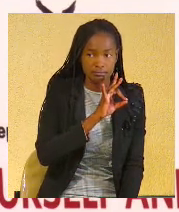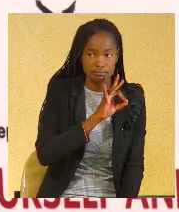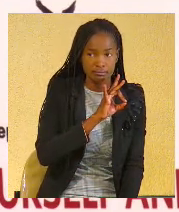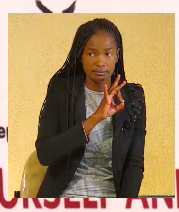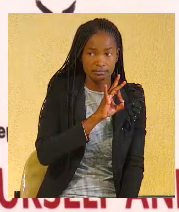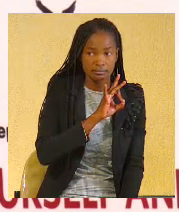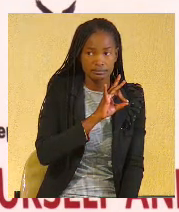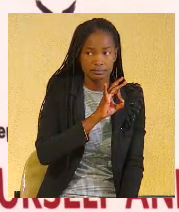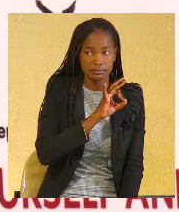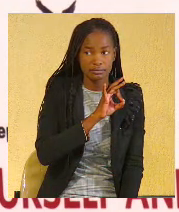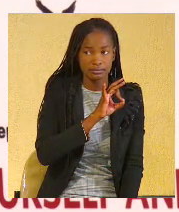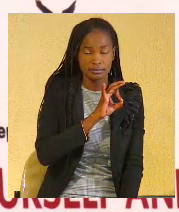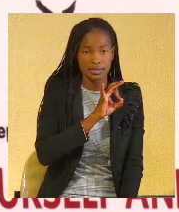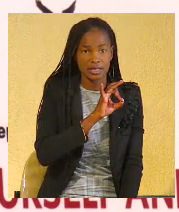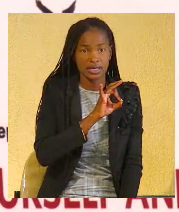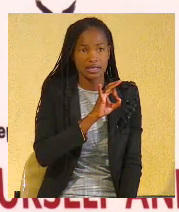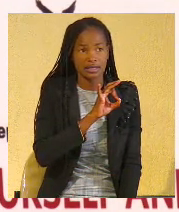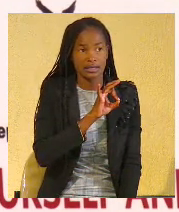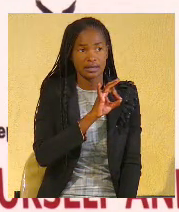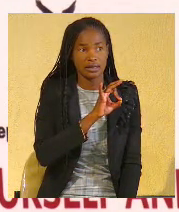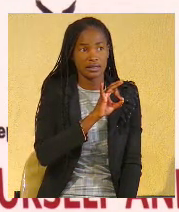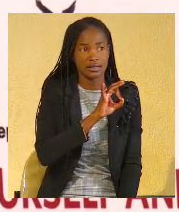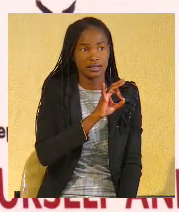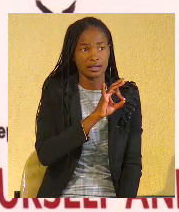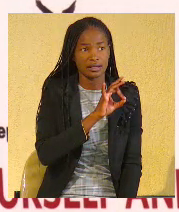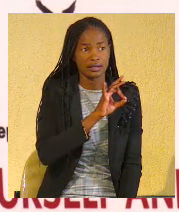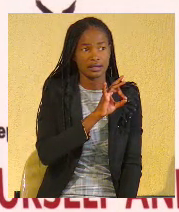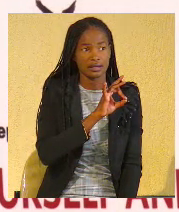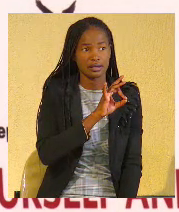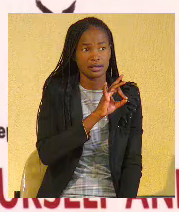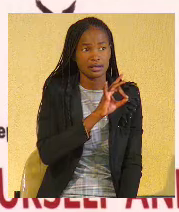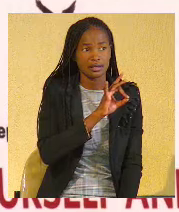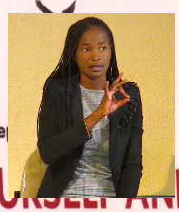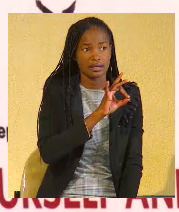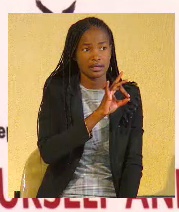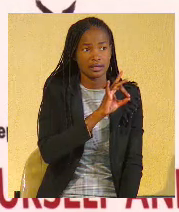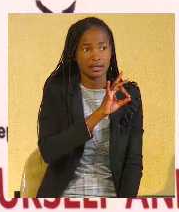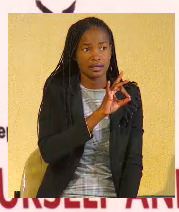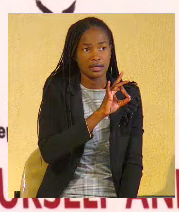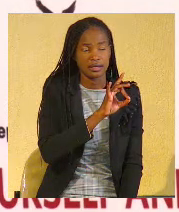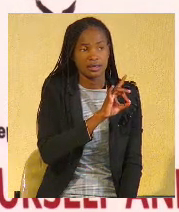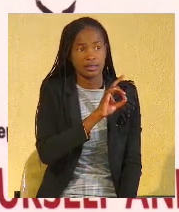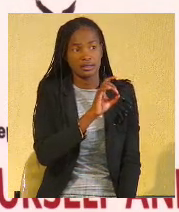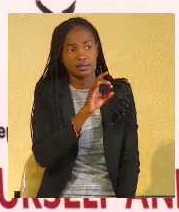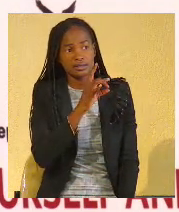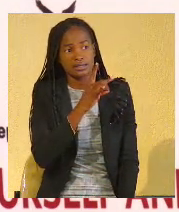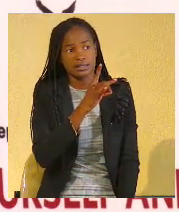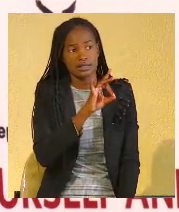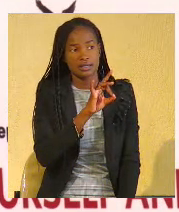801,000 applications have been received to date,